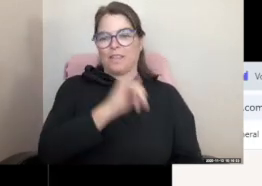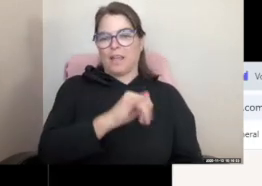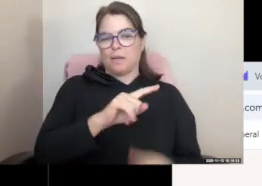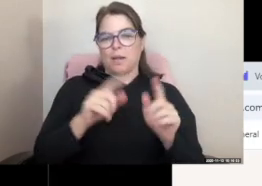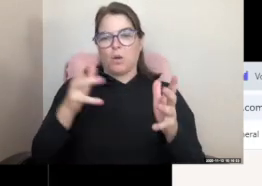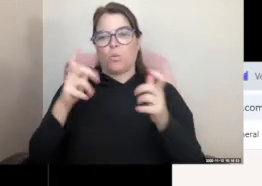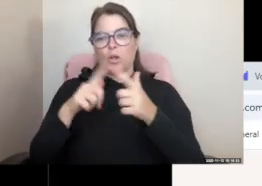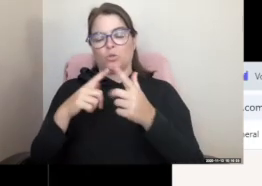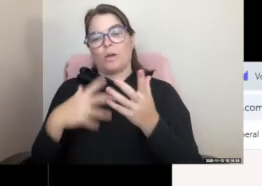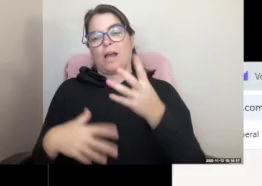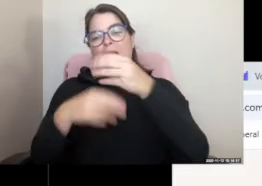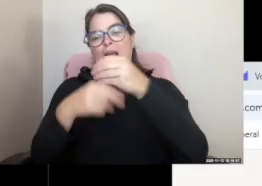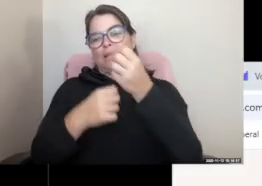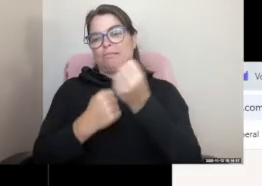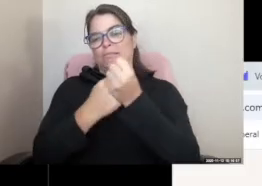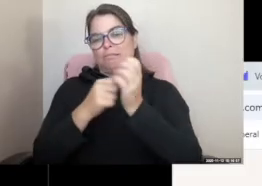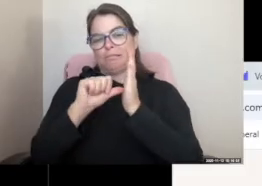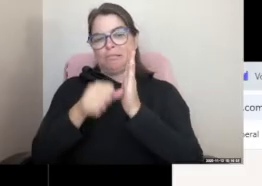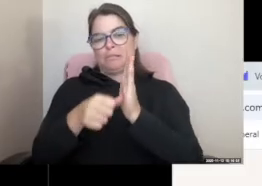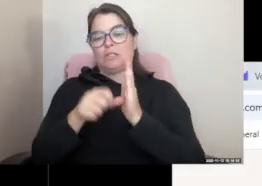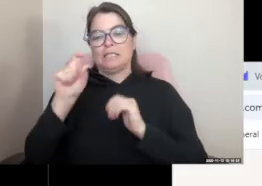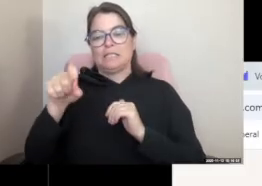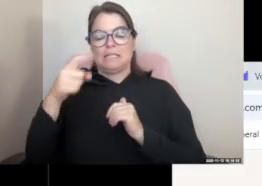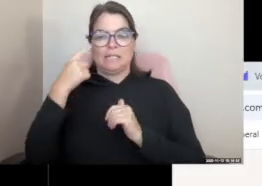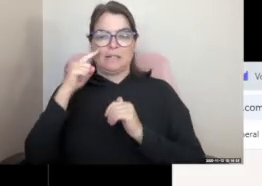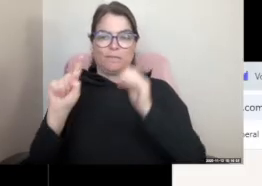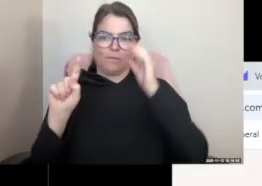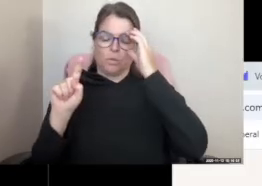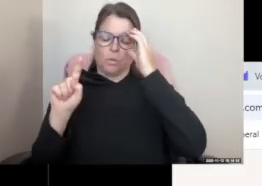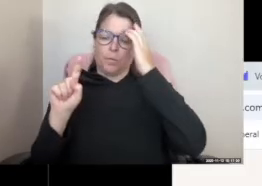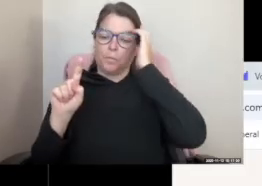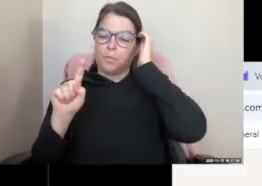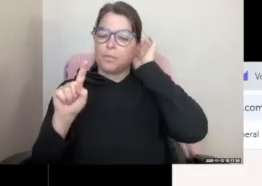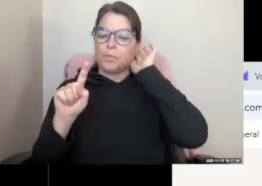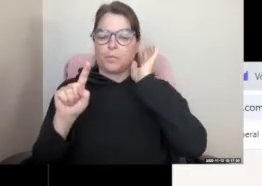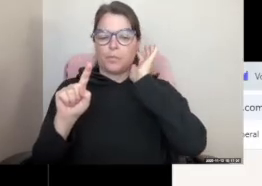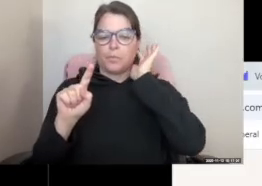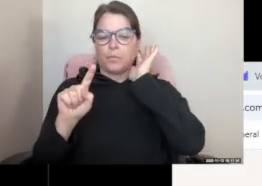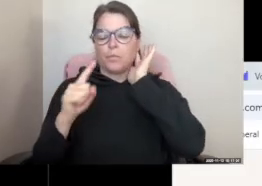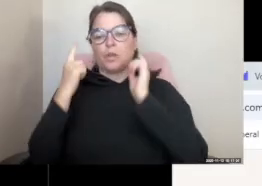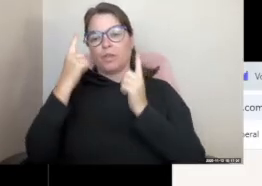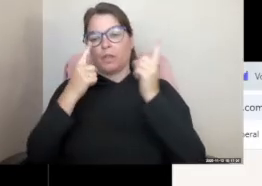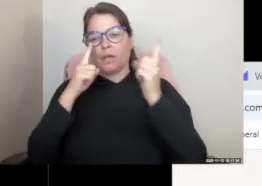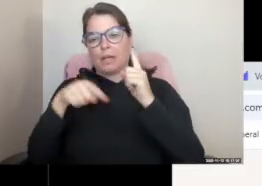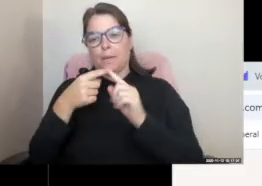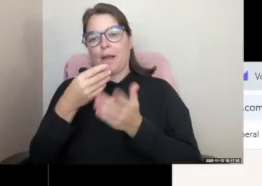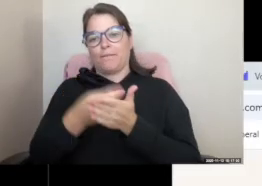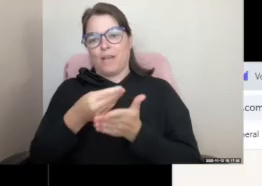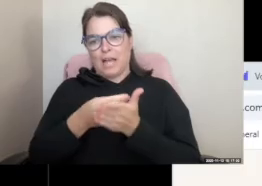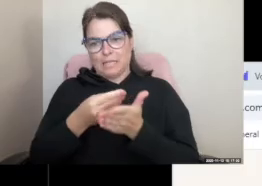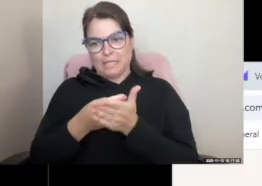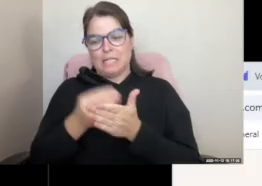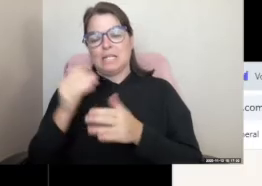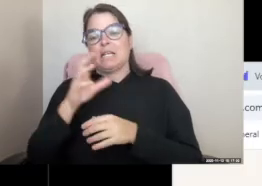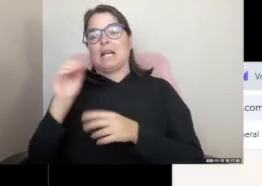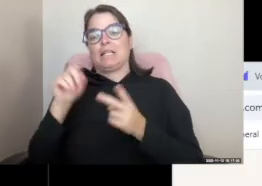of a huge transition, really important to keep the momentum up. If we can have continuous funding, that sends